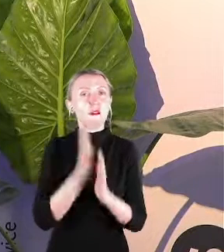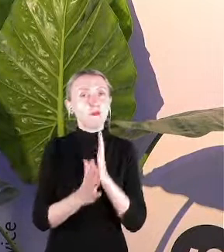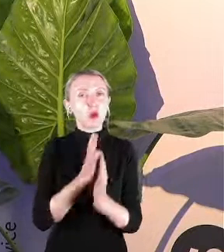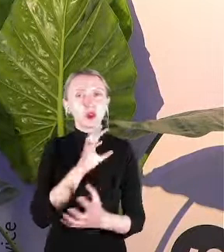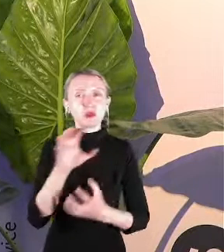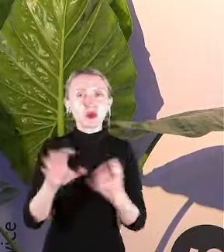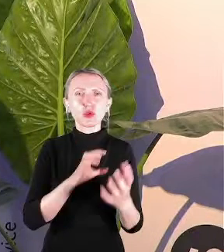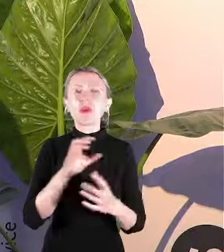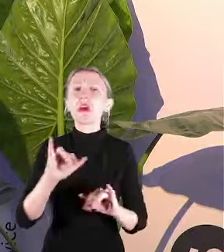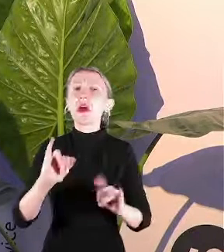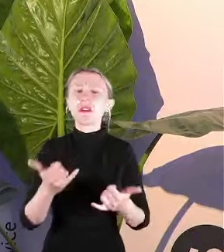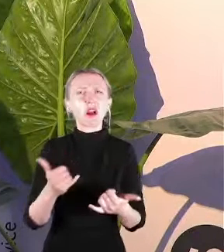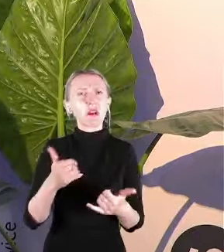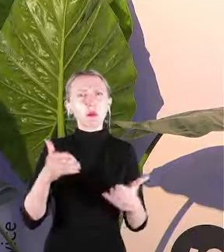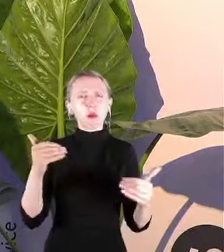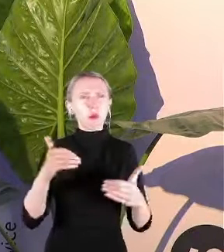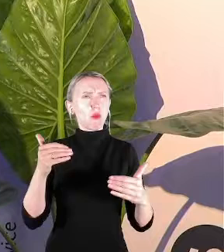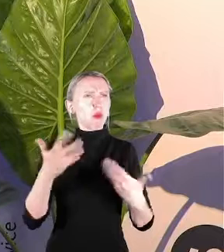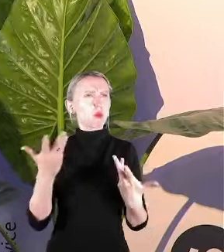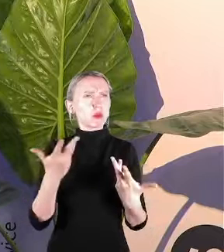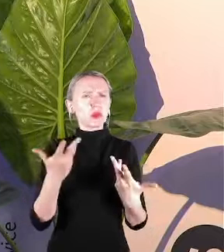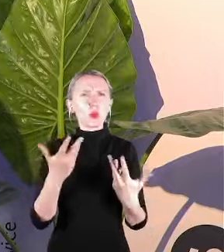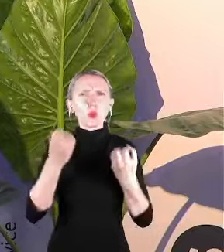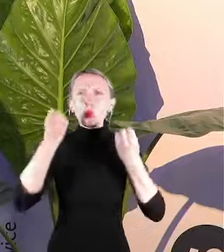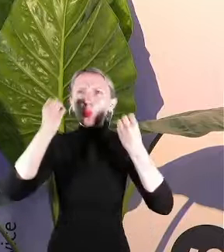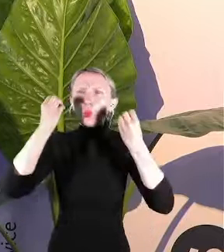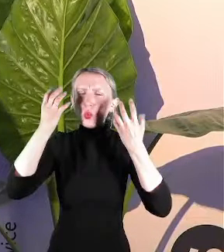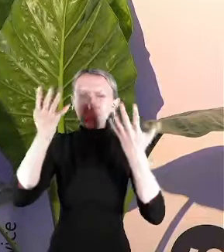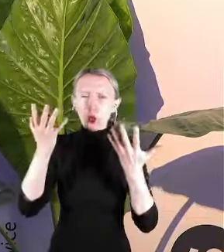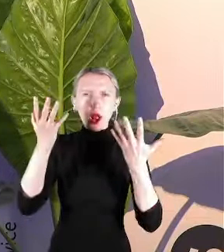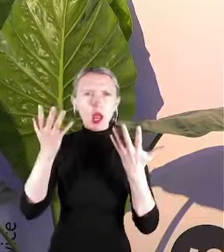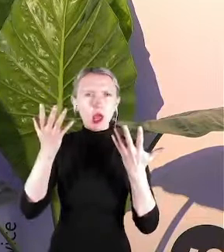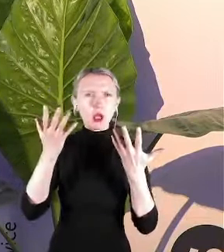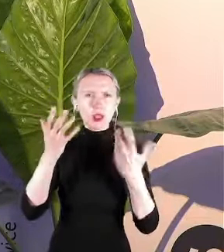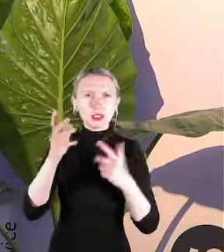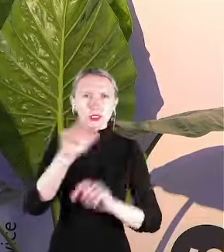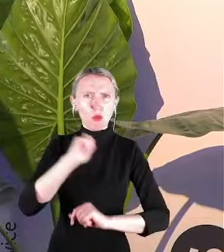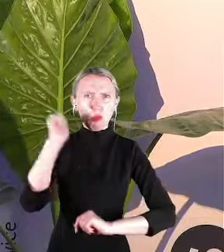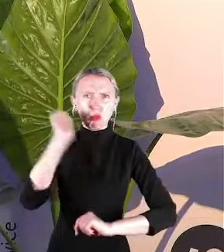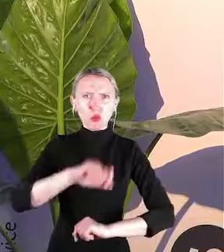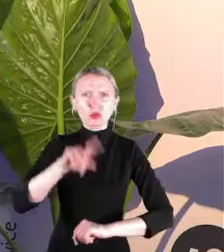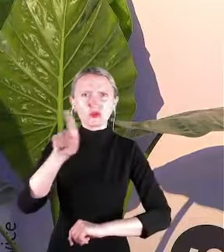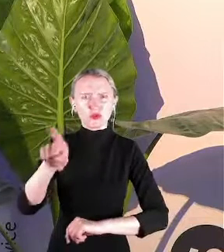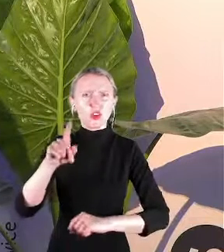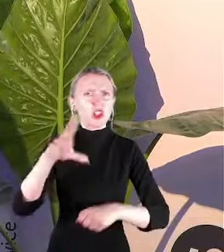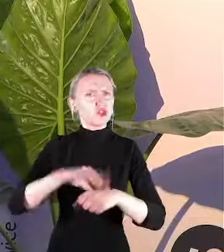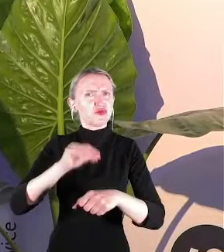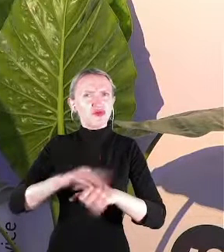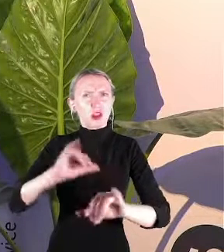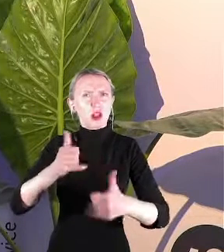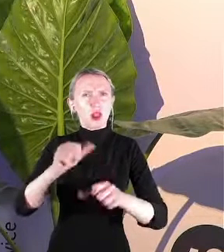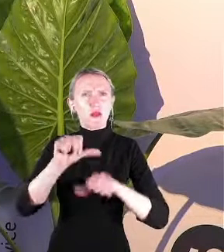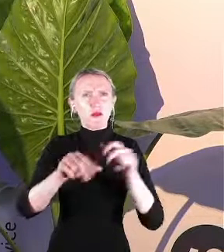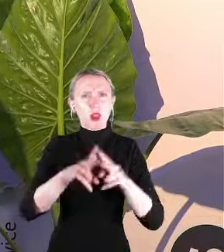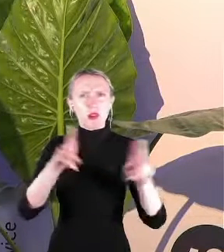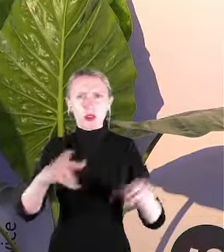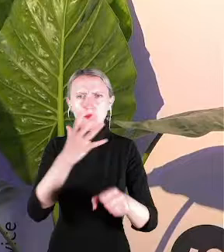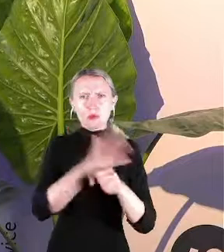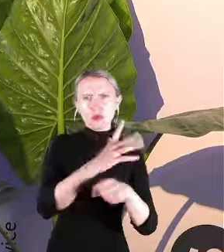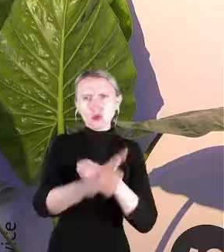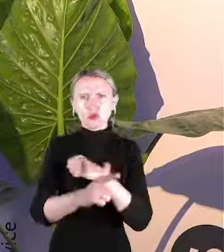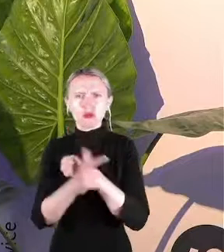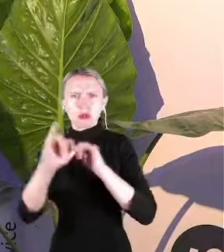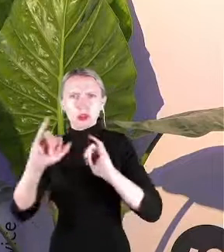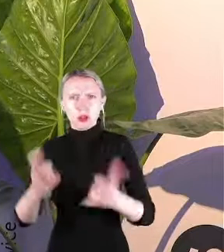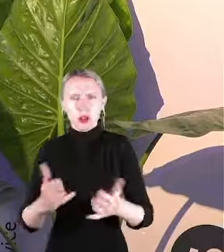in Sweden without anyone just telling you to do so. Why do you think that something like